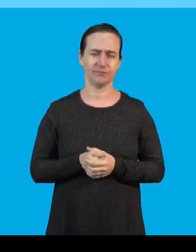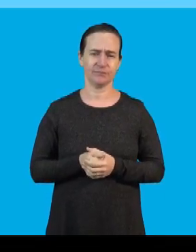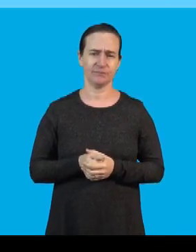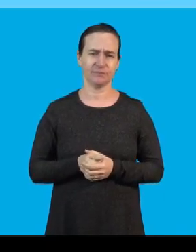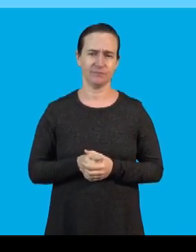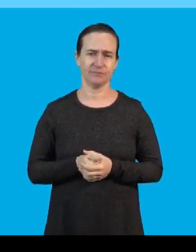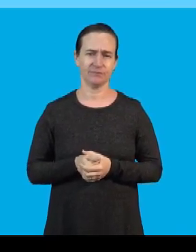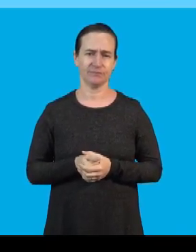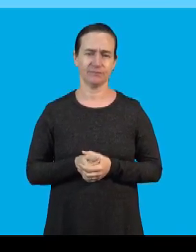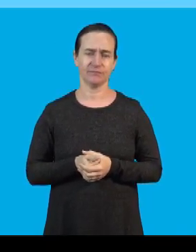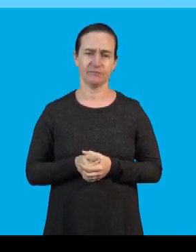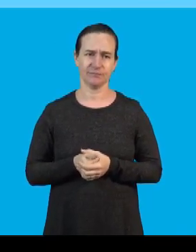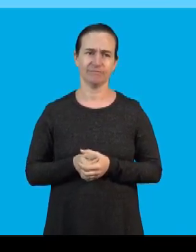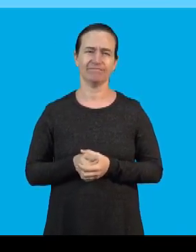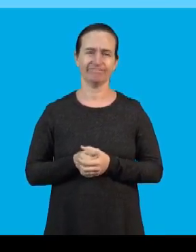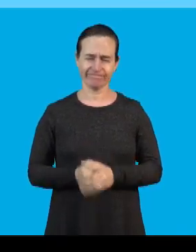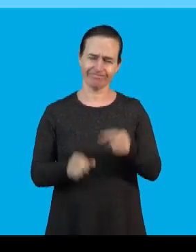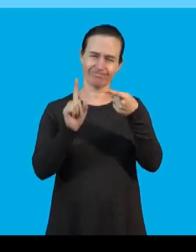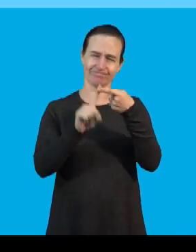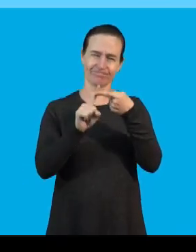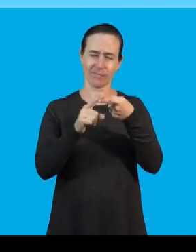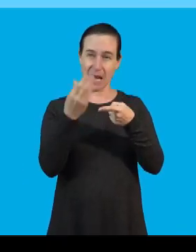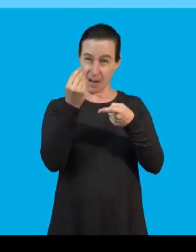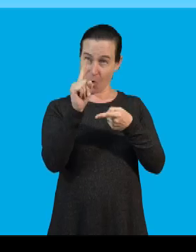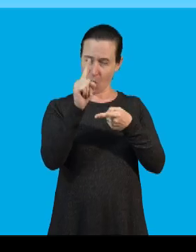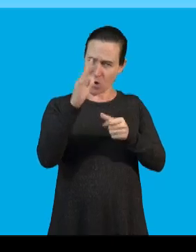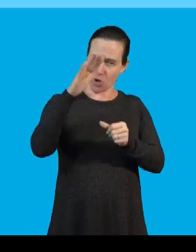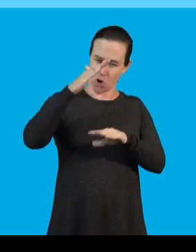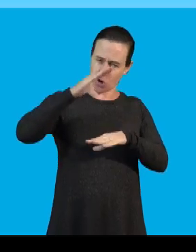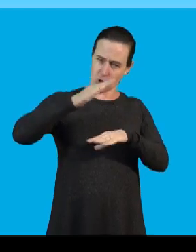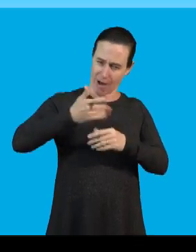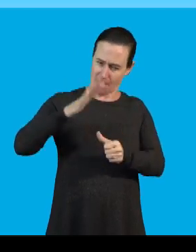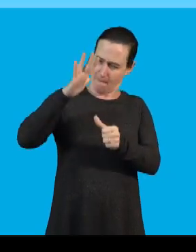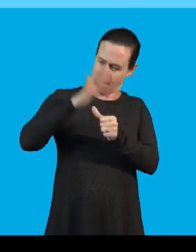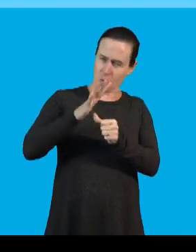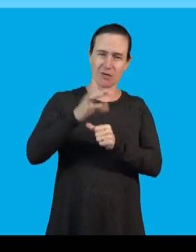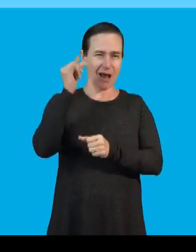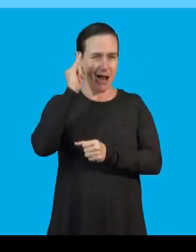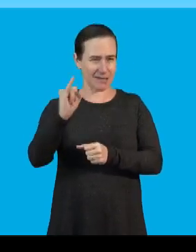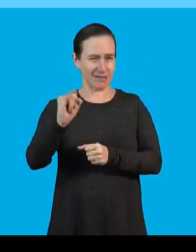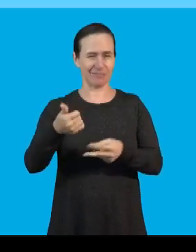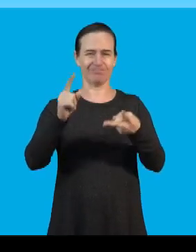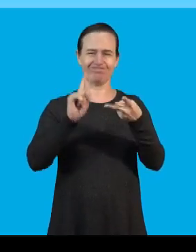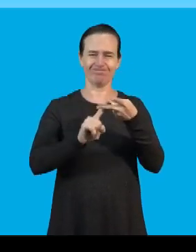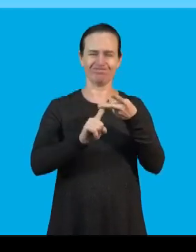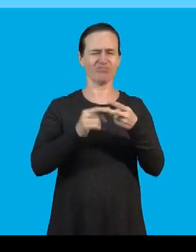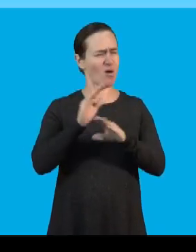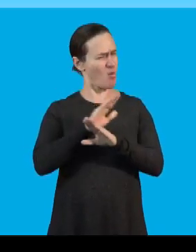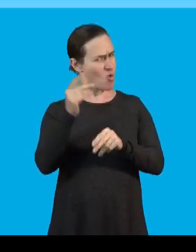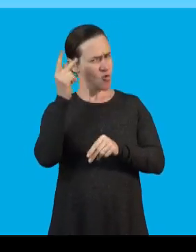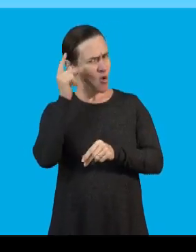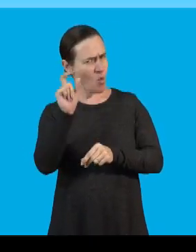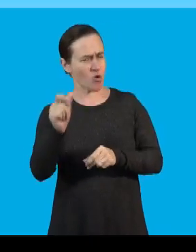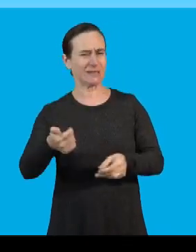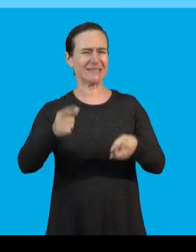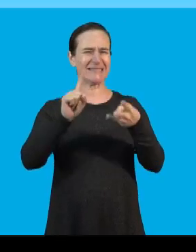to our solution. Now remember, we're looking for our main idea, unfamiliar words as well as